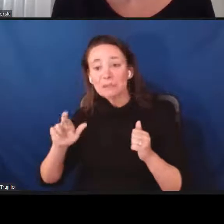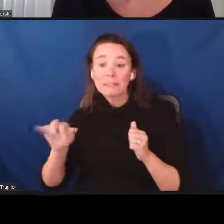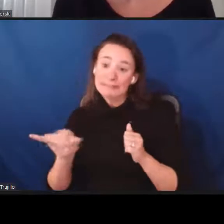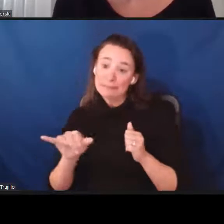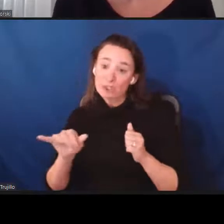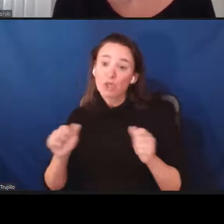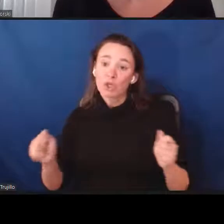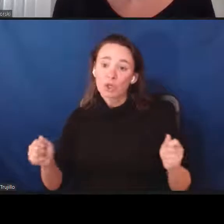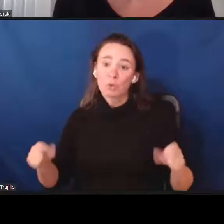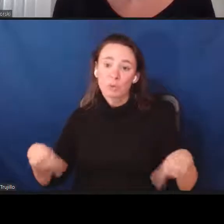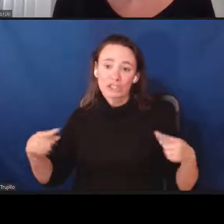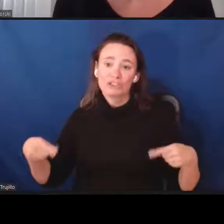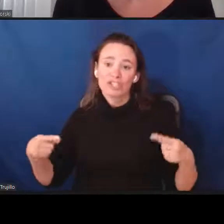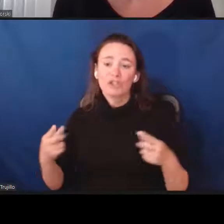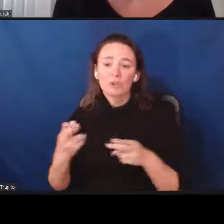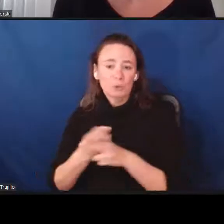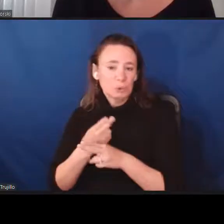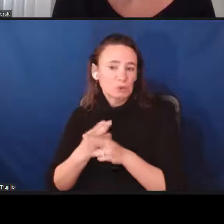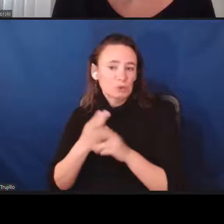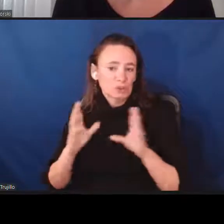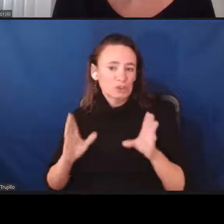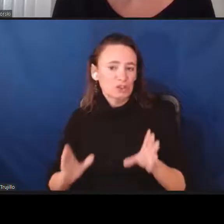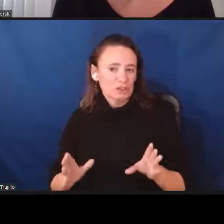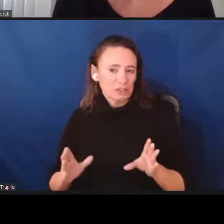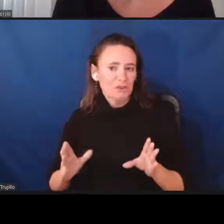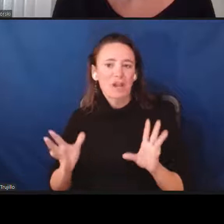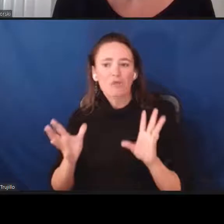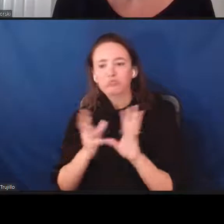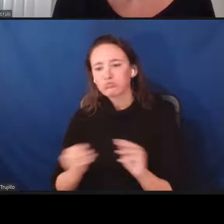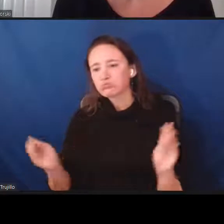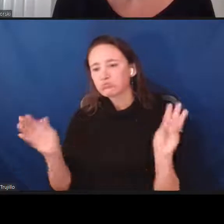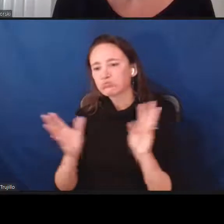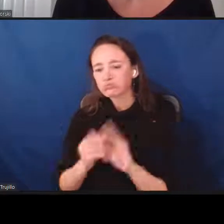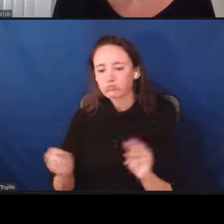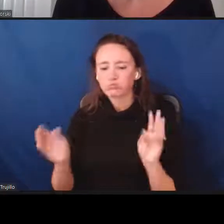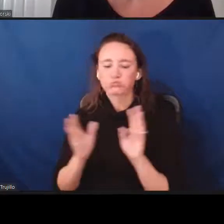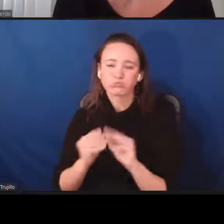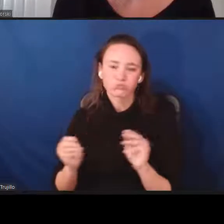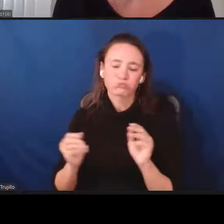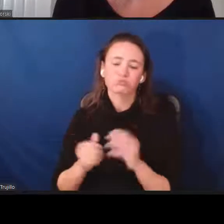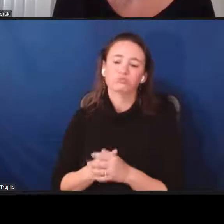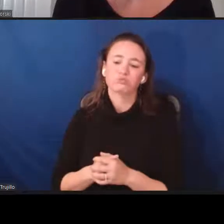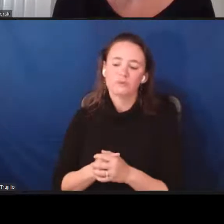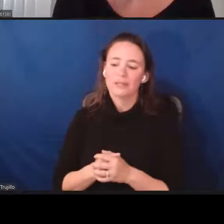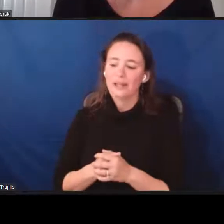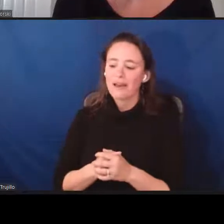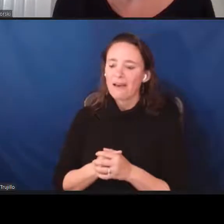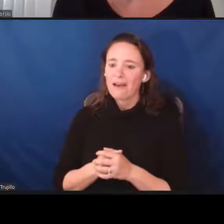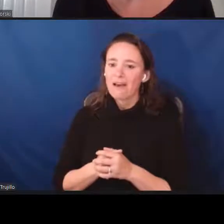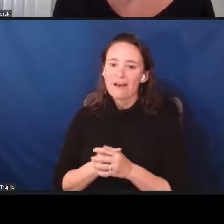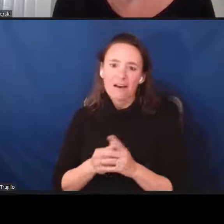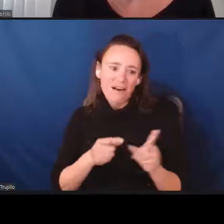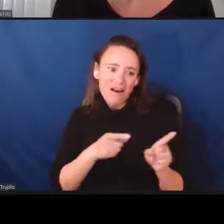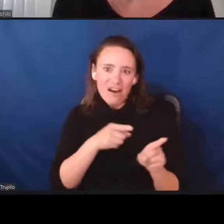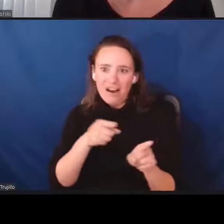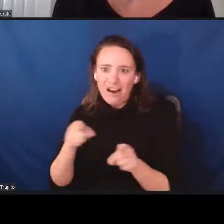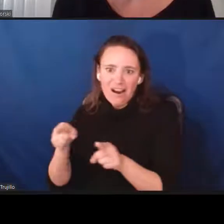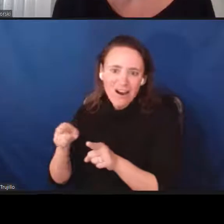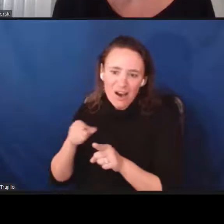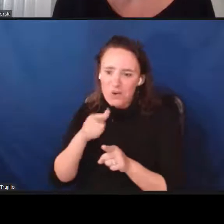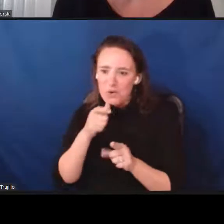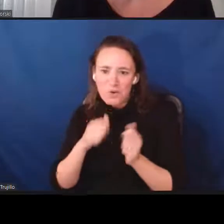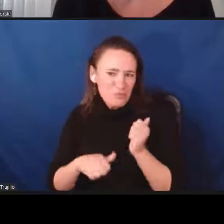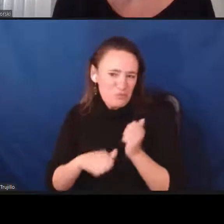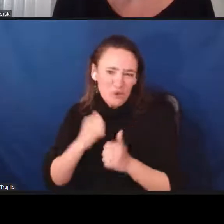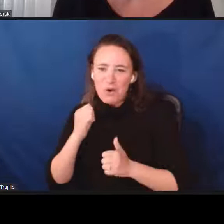in particular. We like to tell stories and try to see who has the most